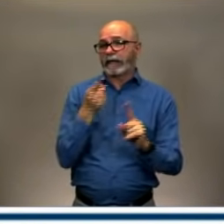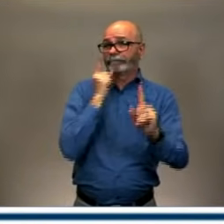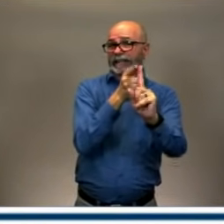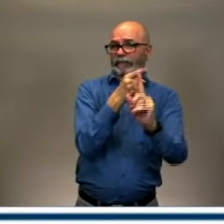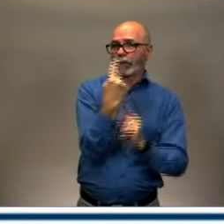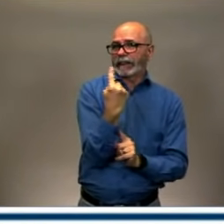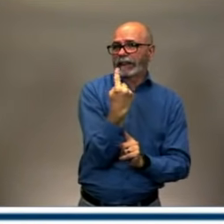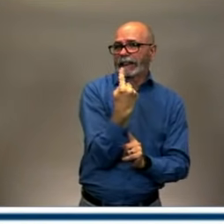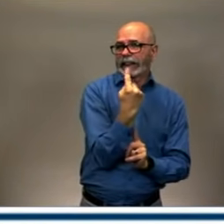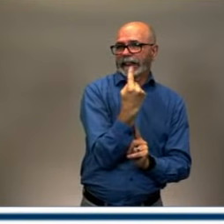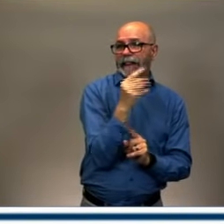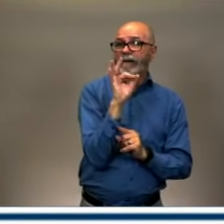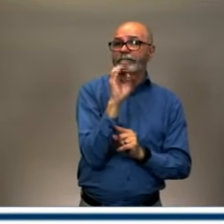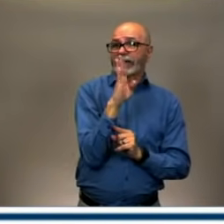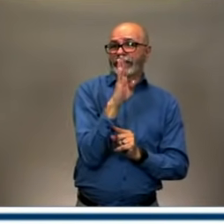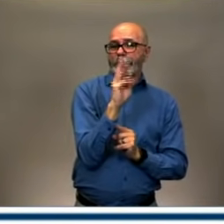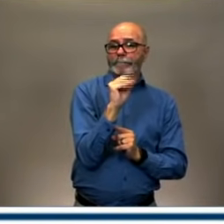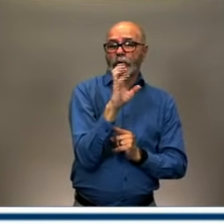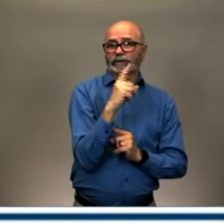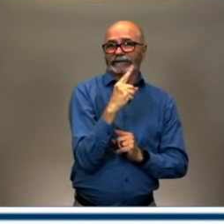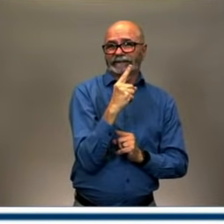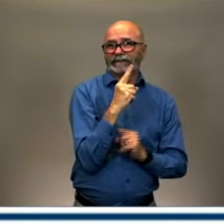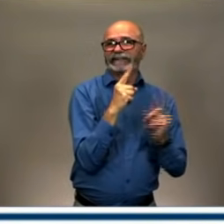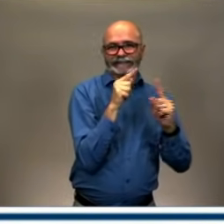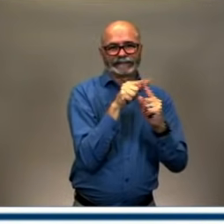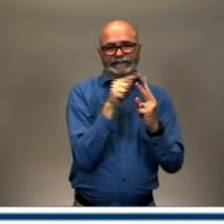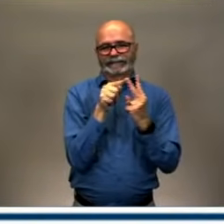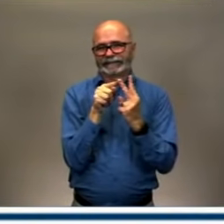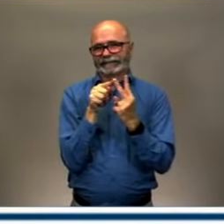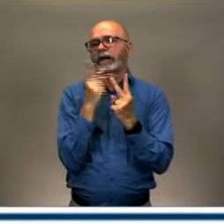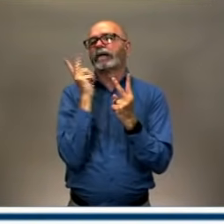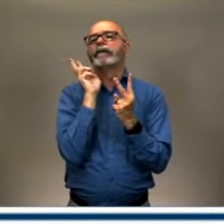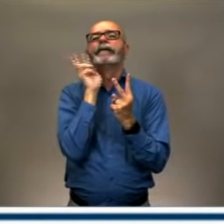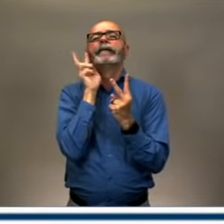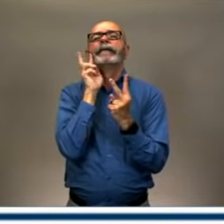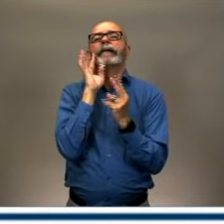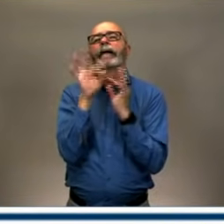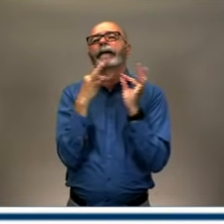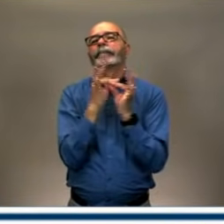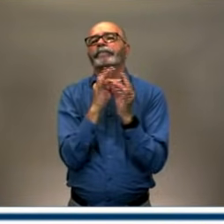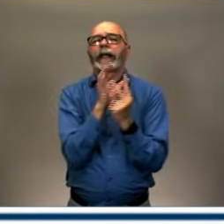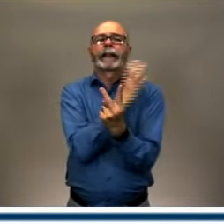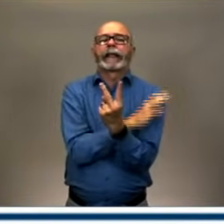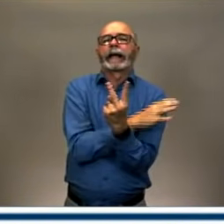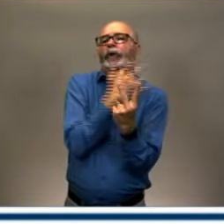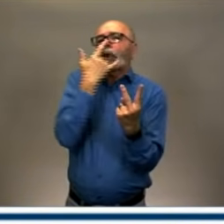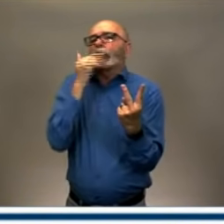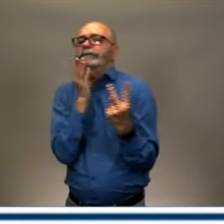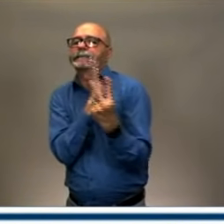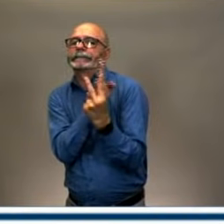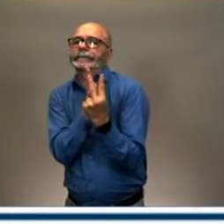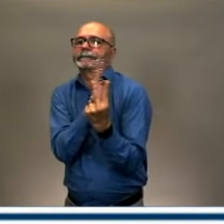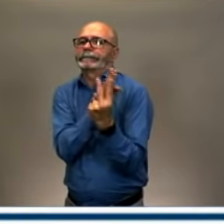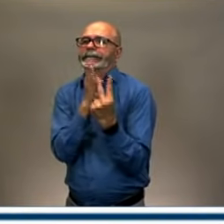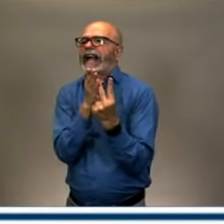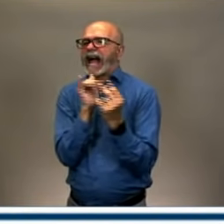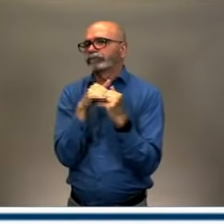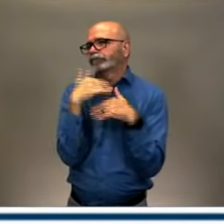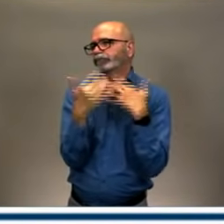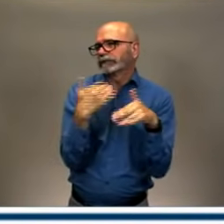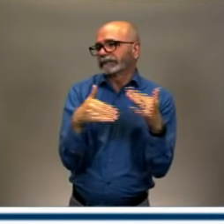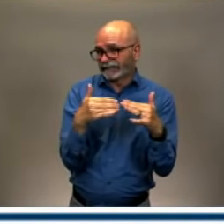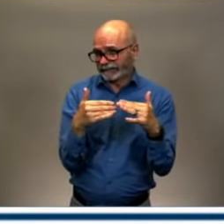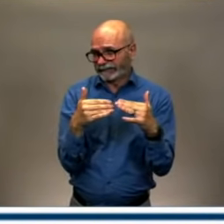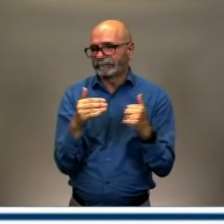March is to pilot some of these different types of clinics with different types of providers, work through all the bugs, if